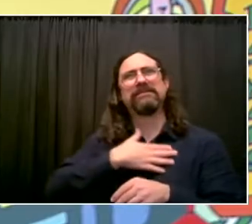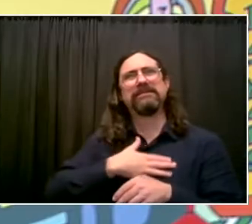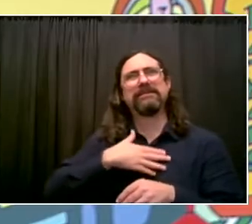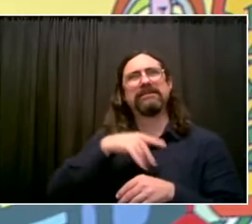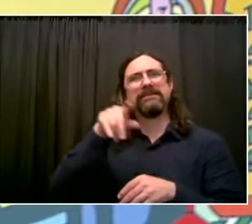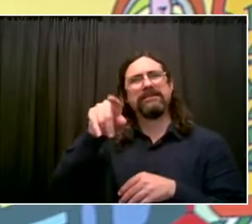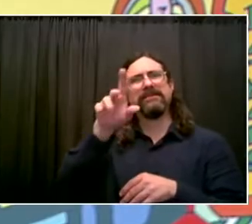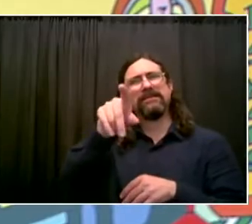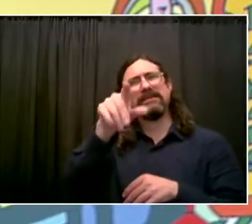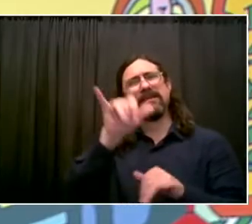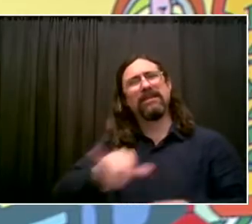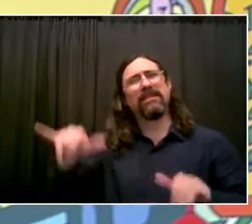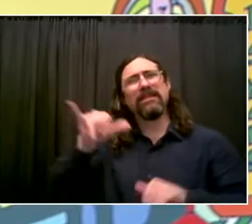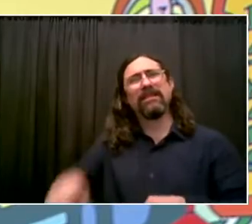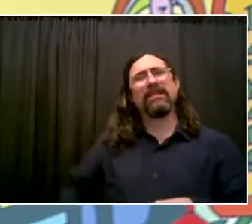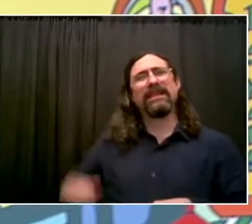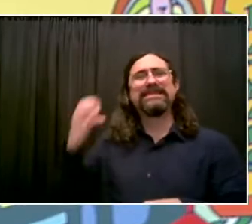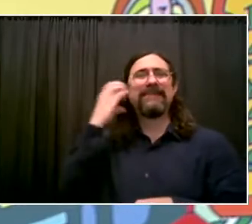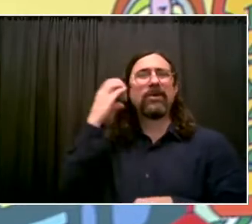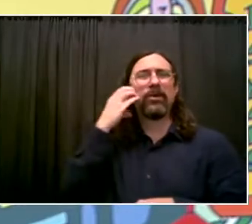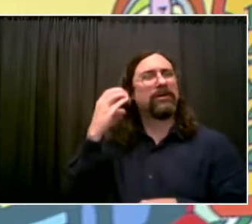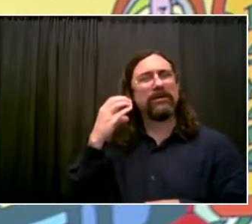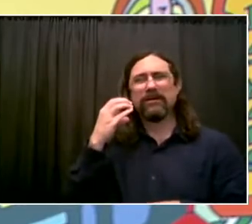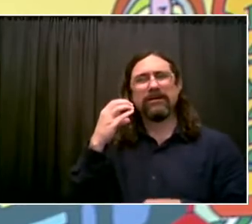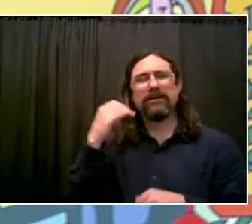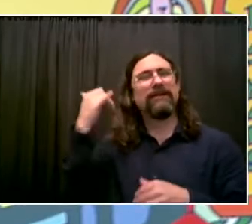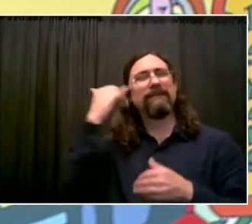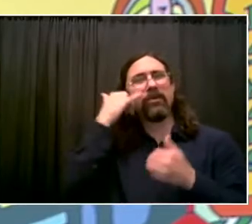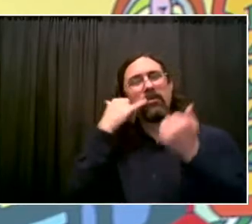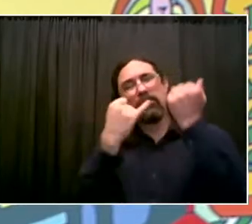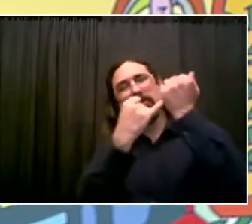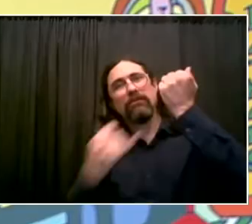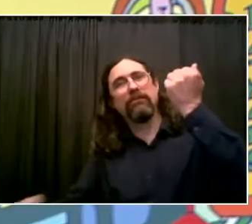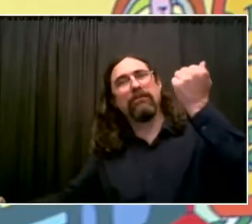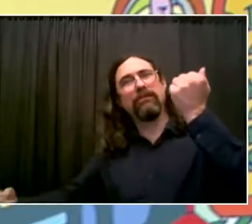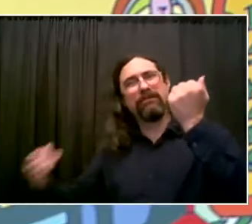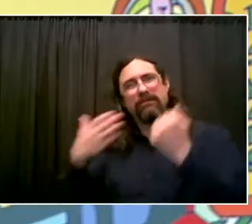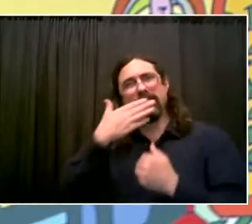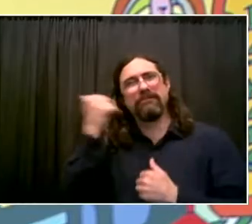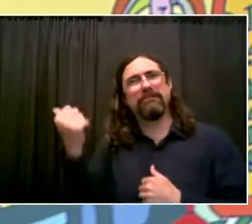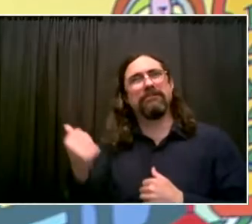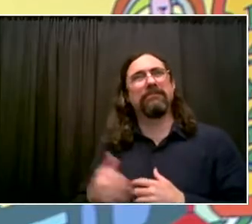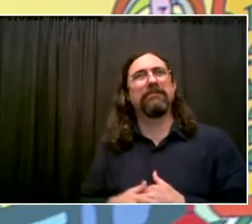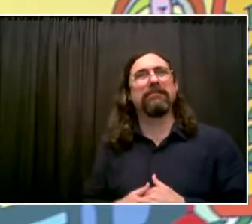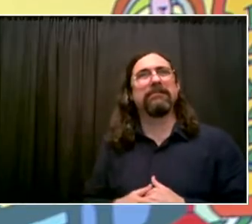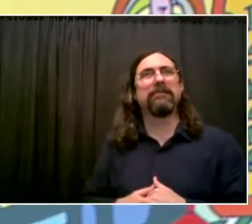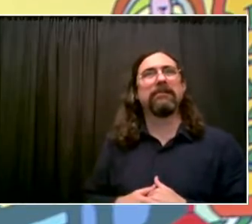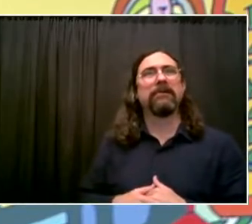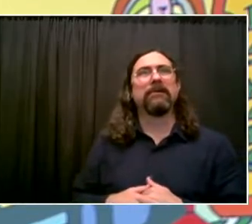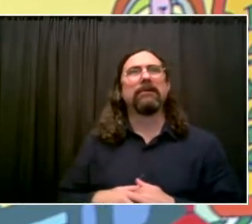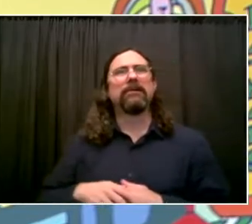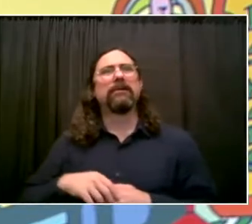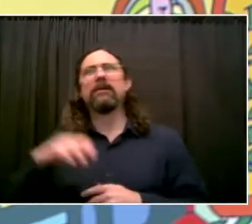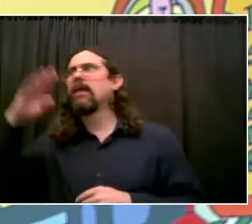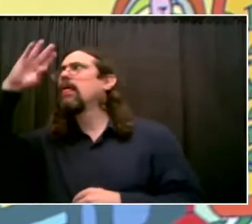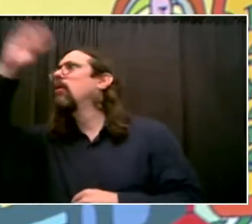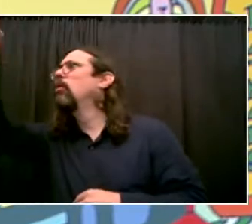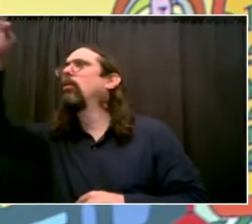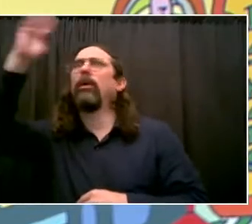particularly journalists. hello. Try one more time, Abu. Hello. Did you hear me? Last